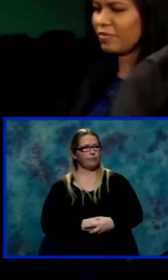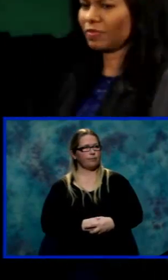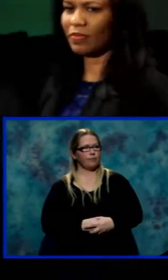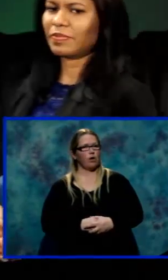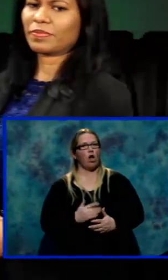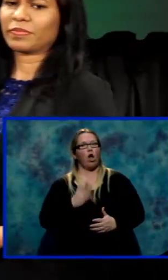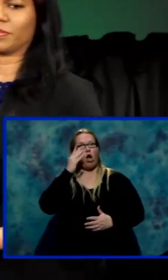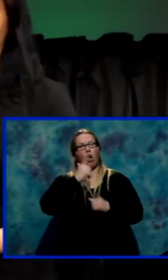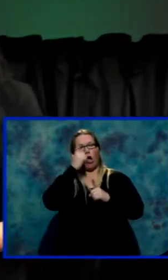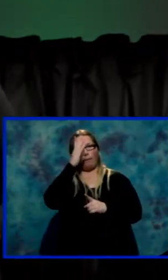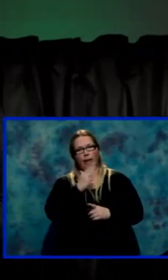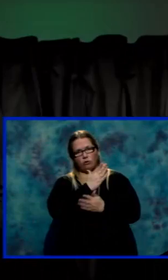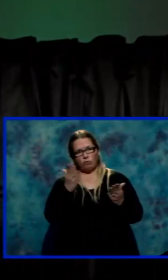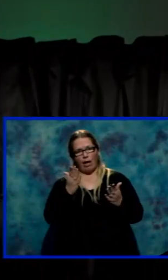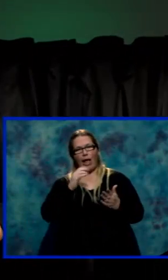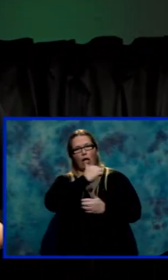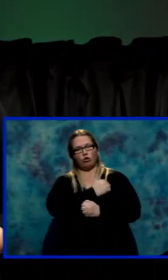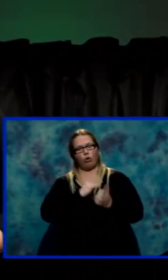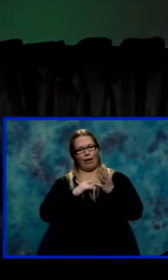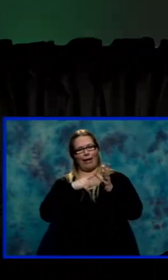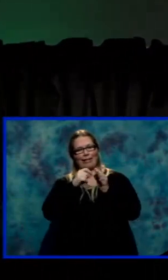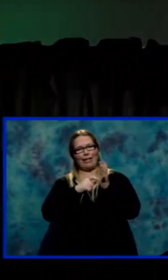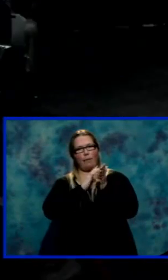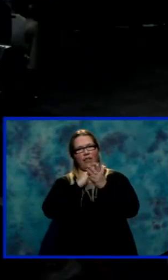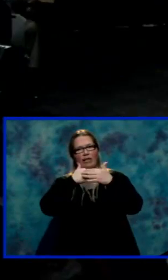God bless you all, and enjoy the Sabbath day with us.